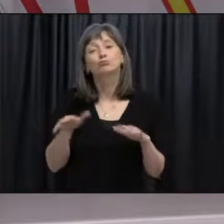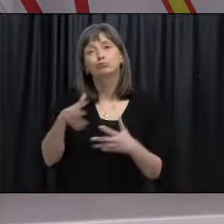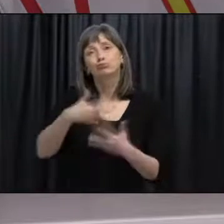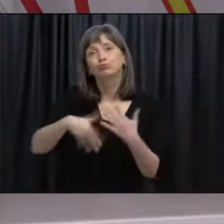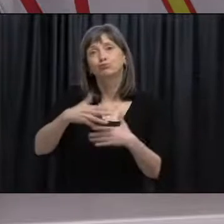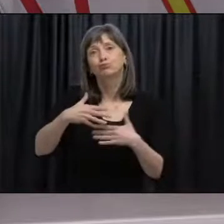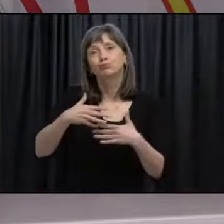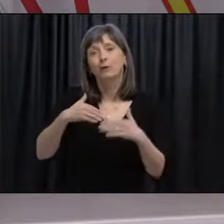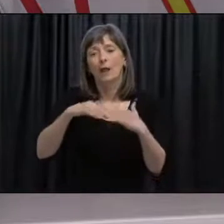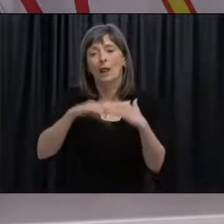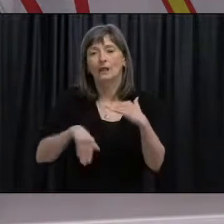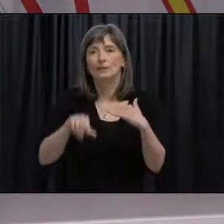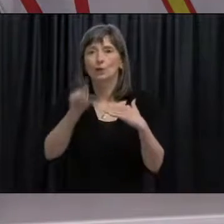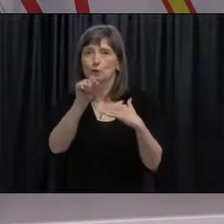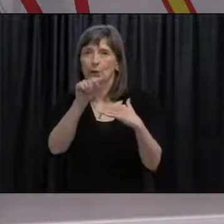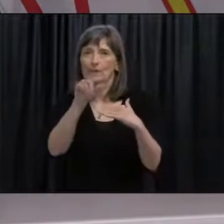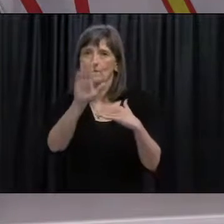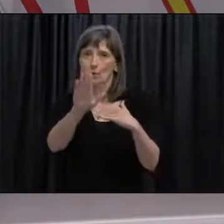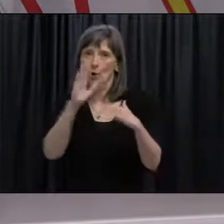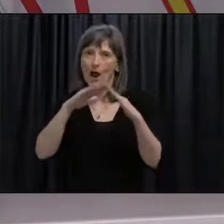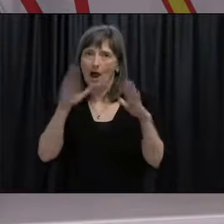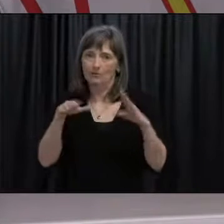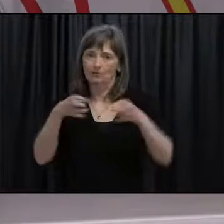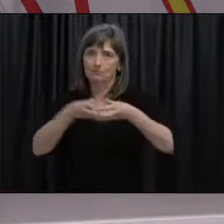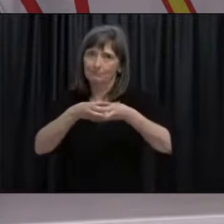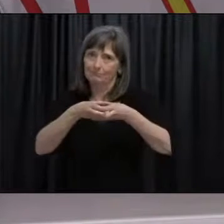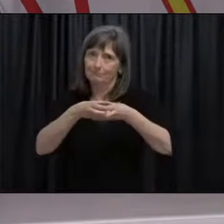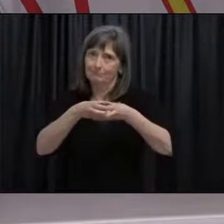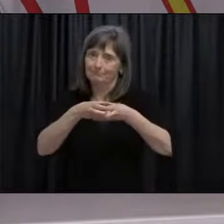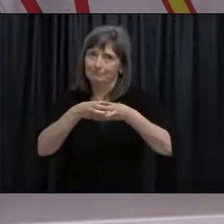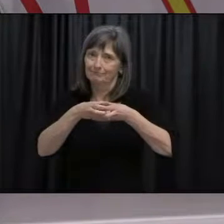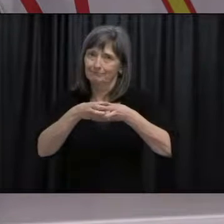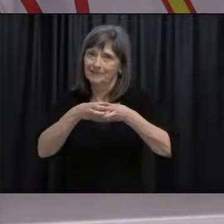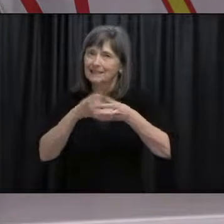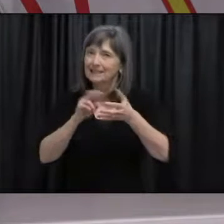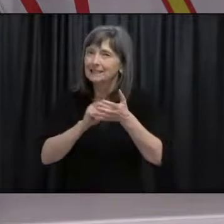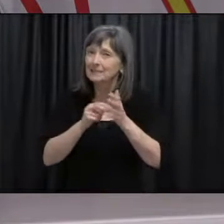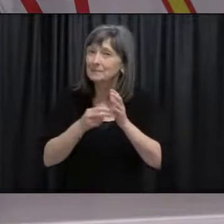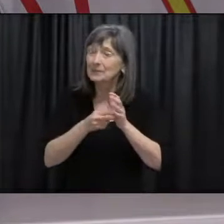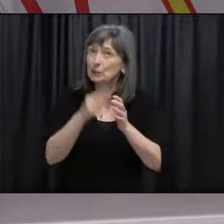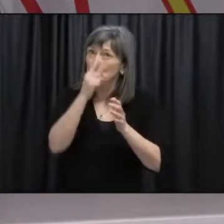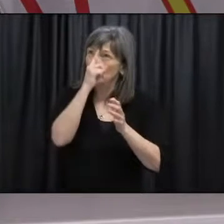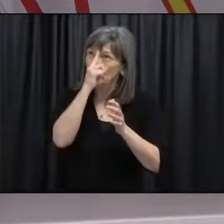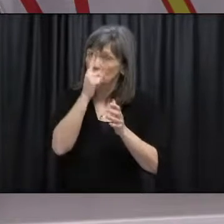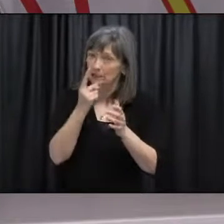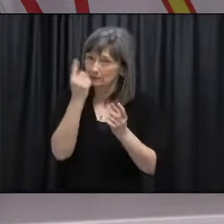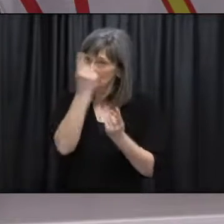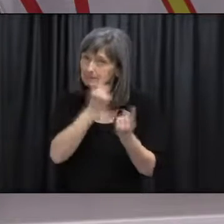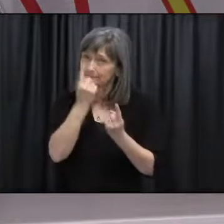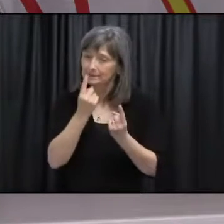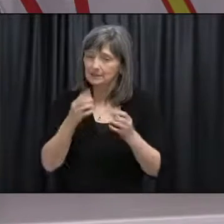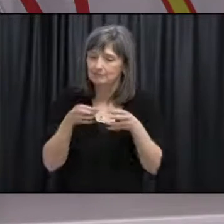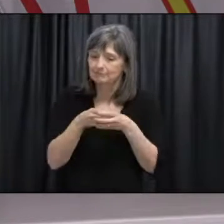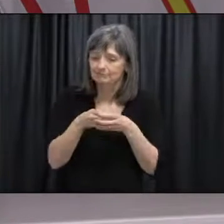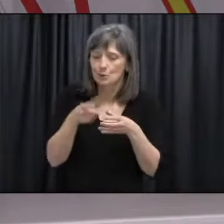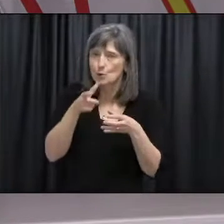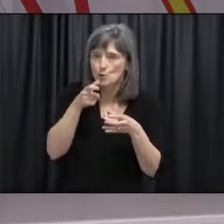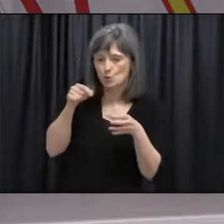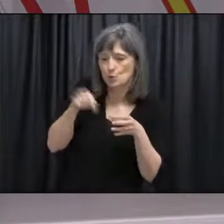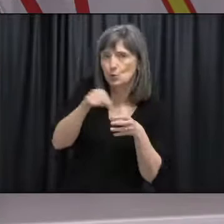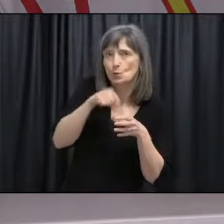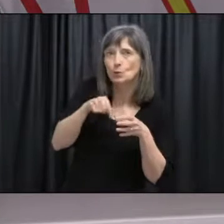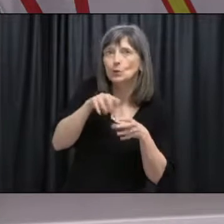your steady 20. So if people are thinking about informal gatherings, you really need to think closely about that.